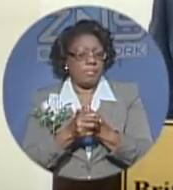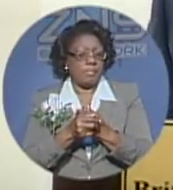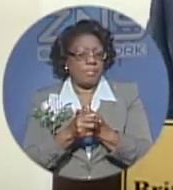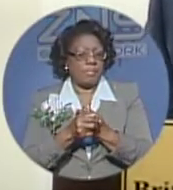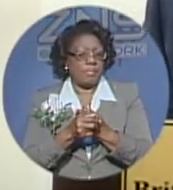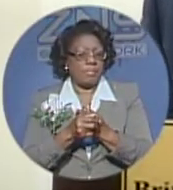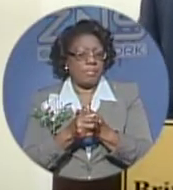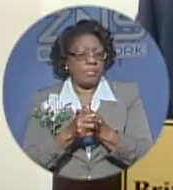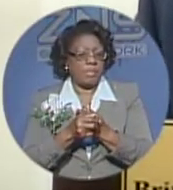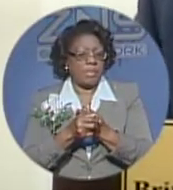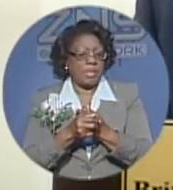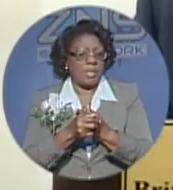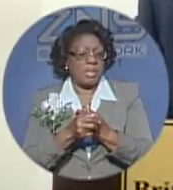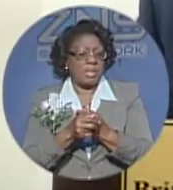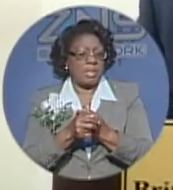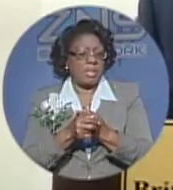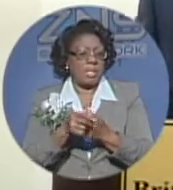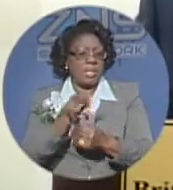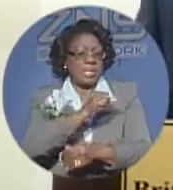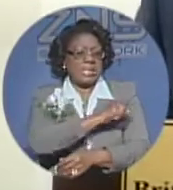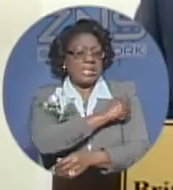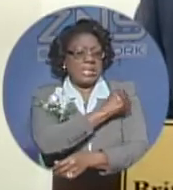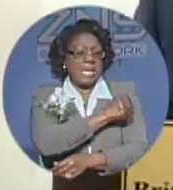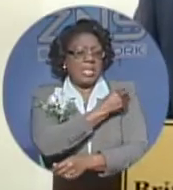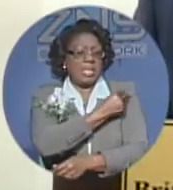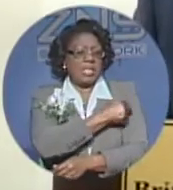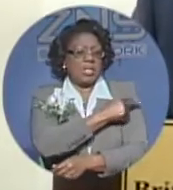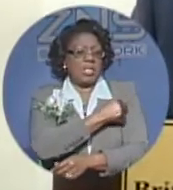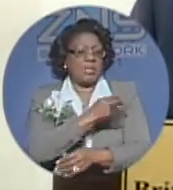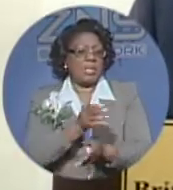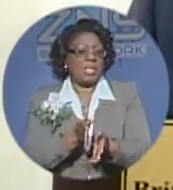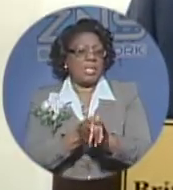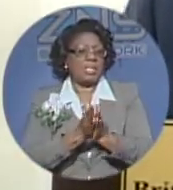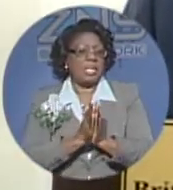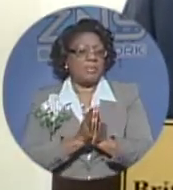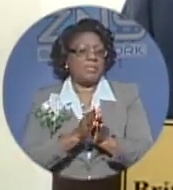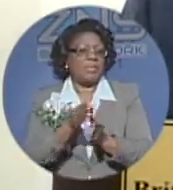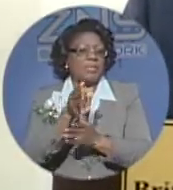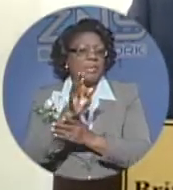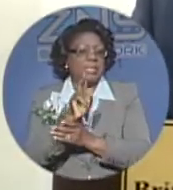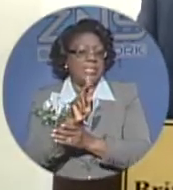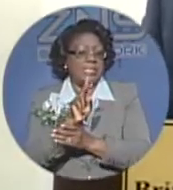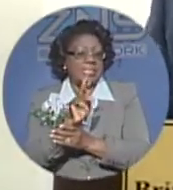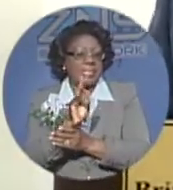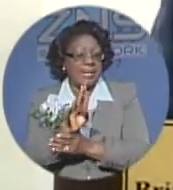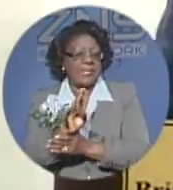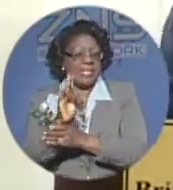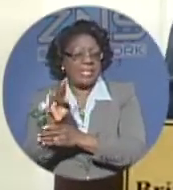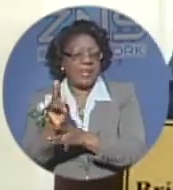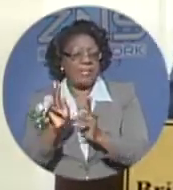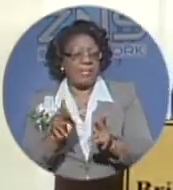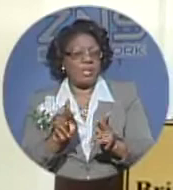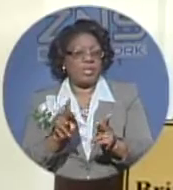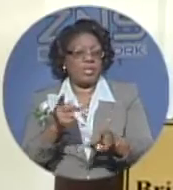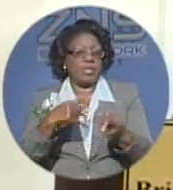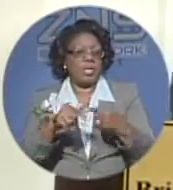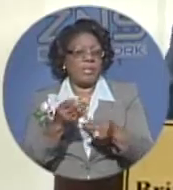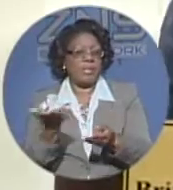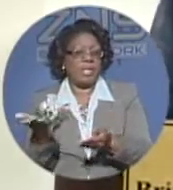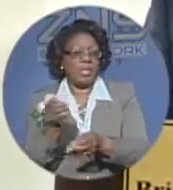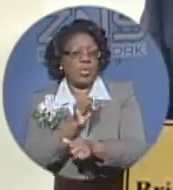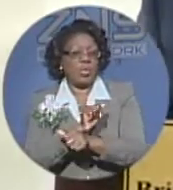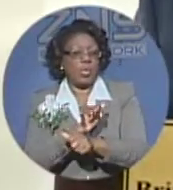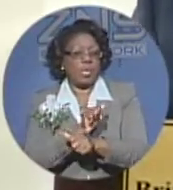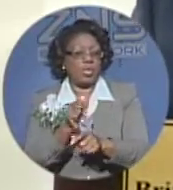block. And that Sandilands is seeking some 77, 31 of whom will be assigned